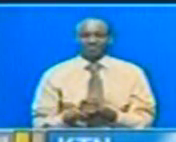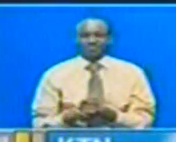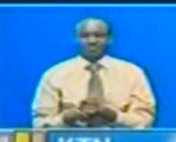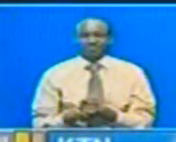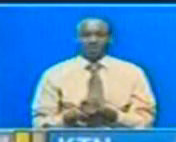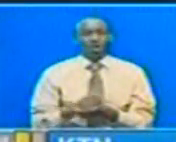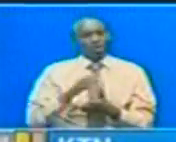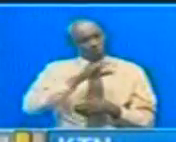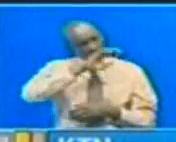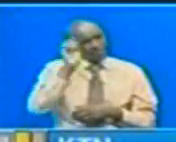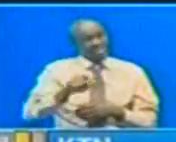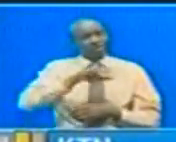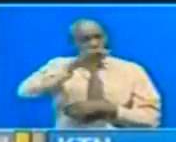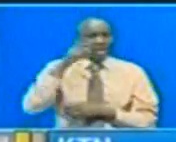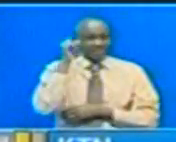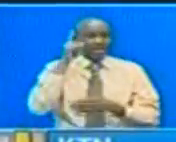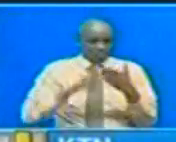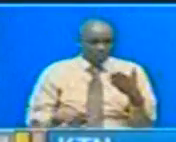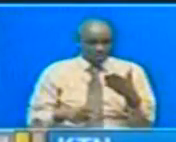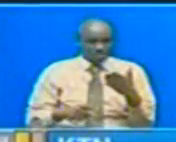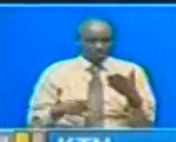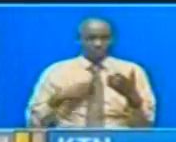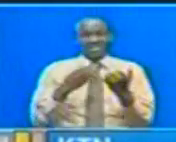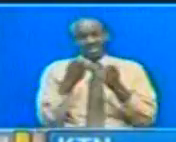All we need to understand is that we need one another,